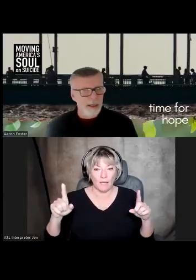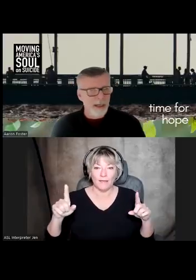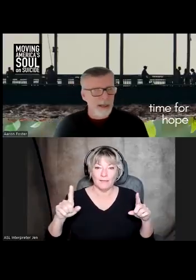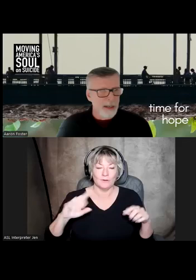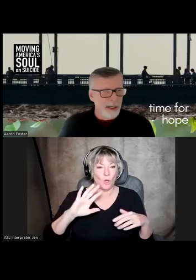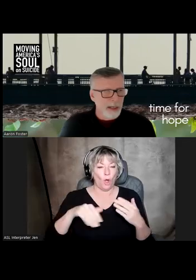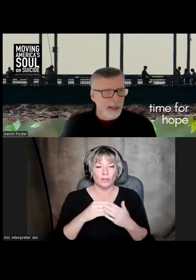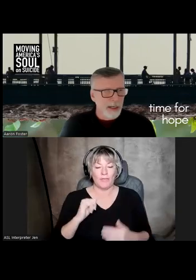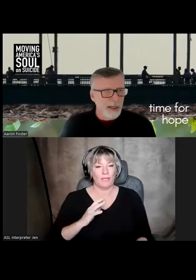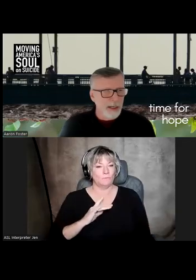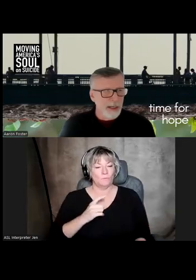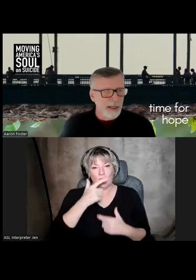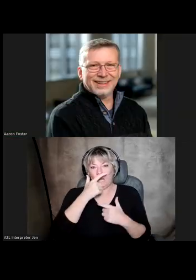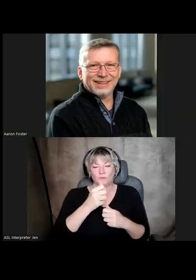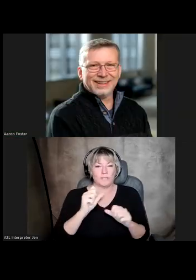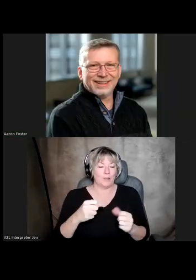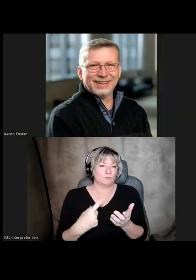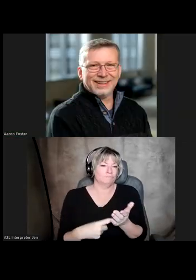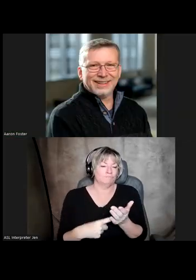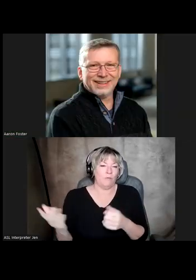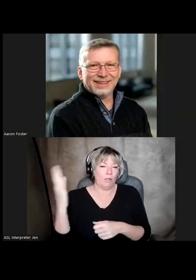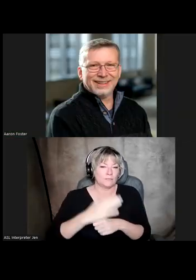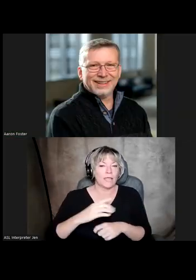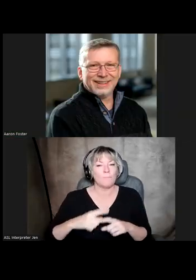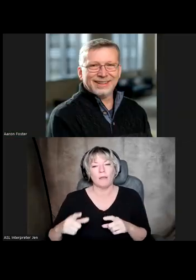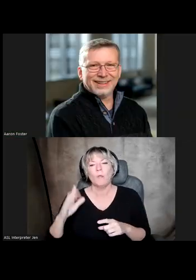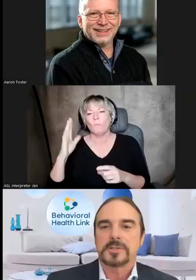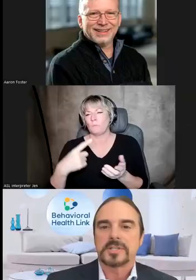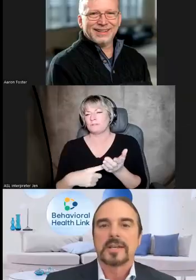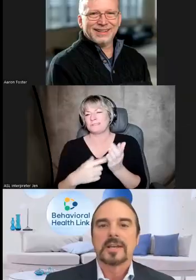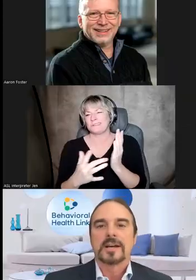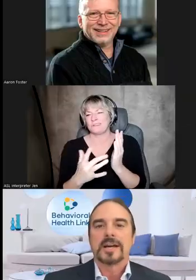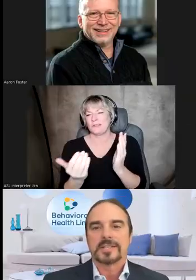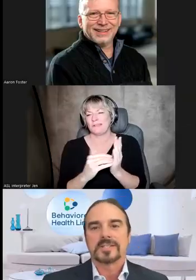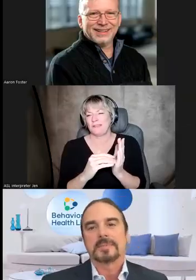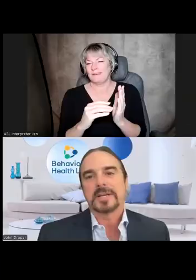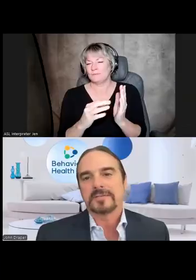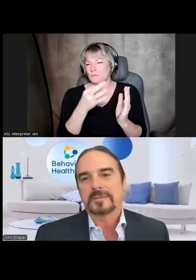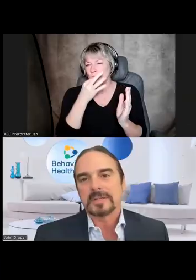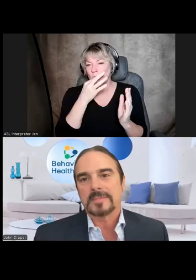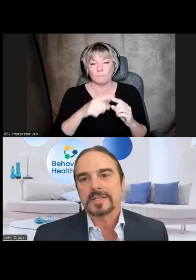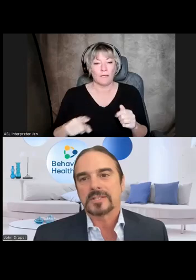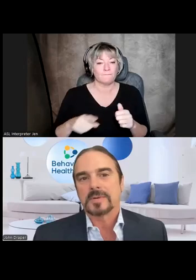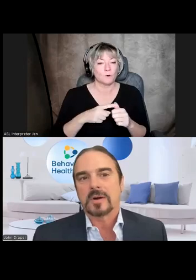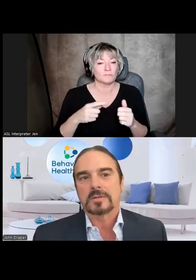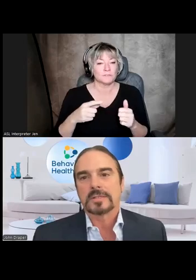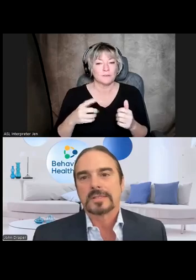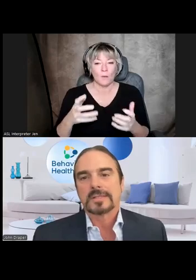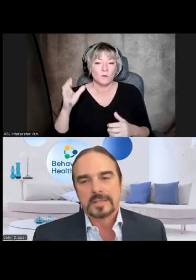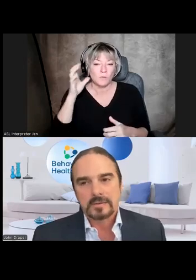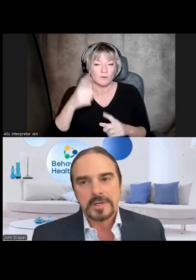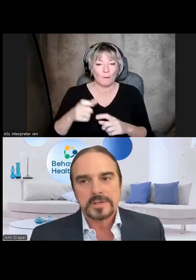stimulating, I'd love to talk about it all day. We'll come back to technology in a little bit. But first, I think it's time to hear from a man some